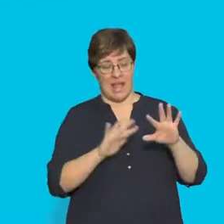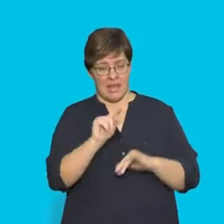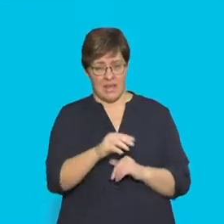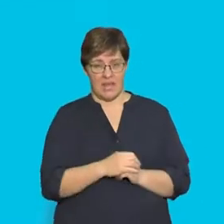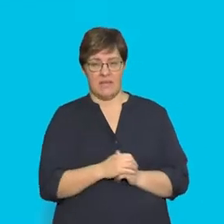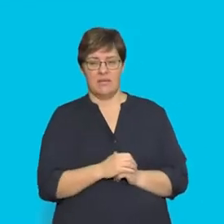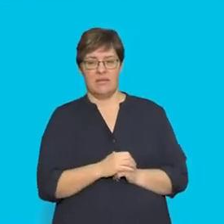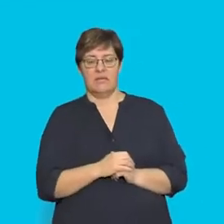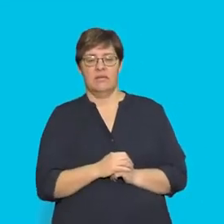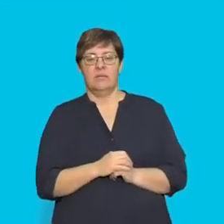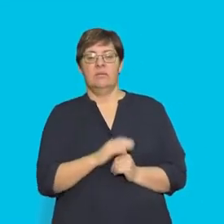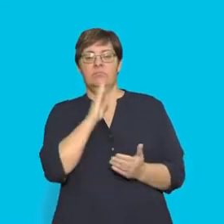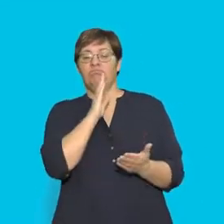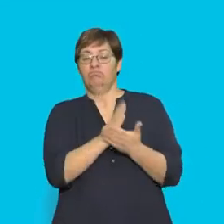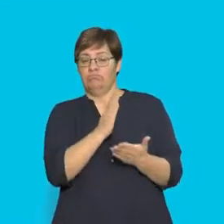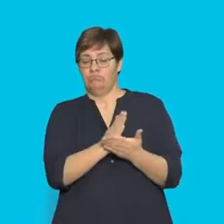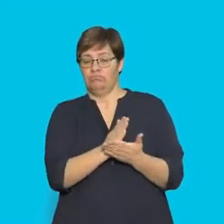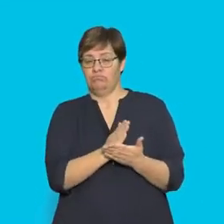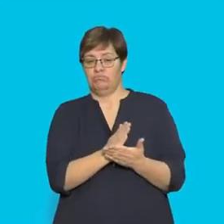here and make sure that we've got